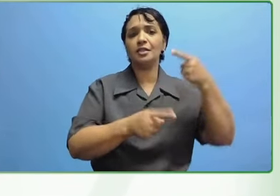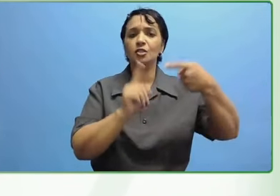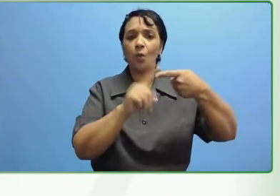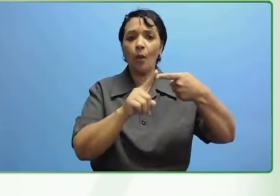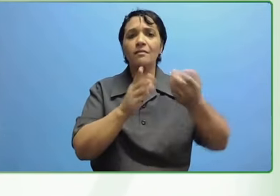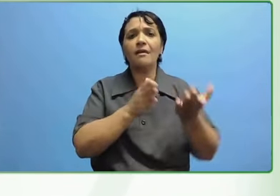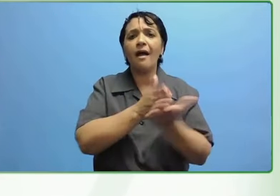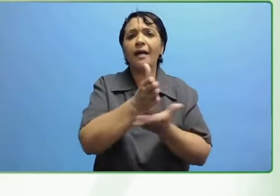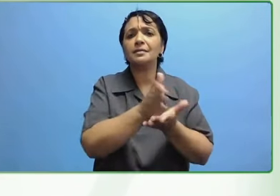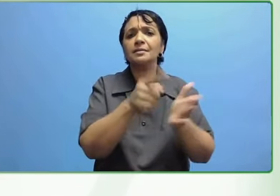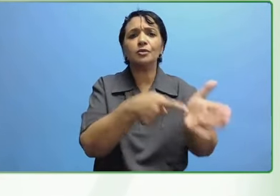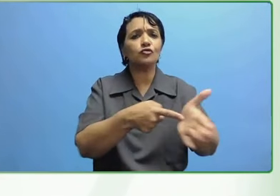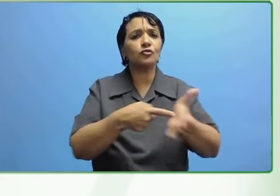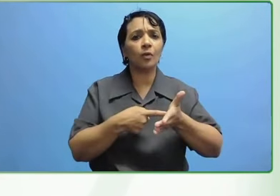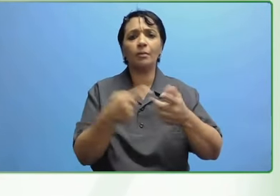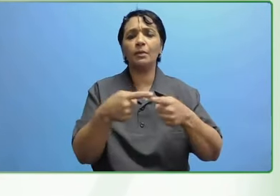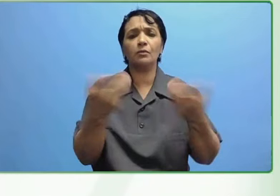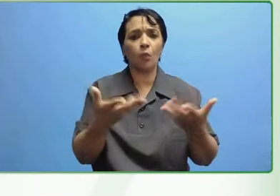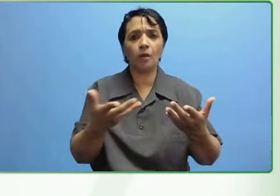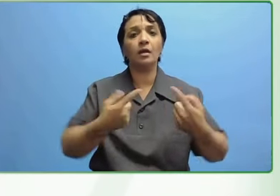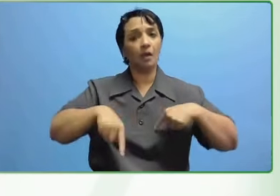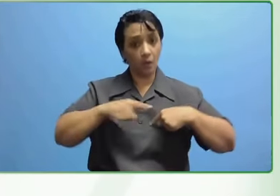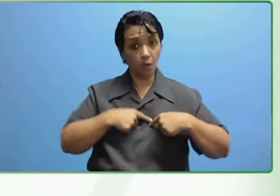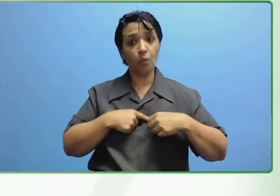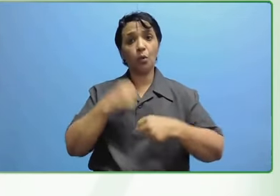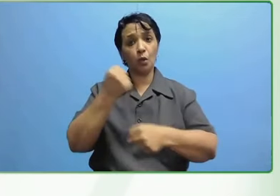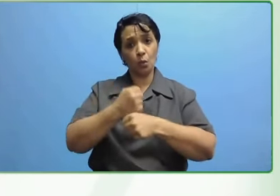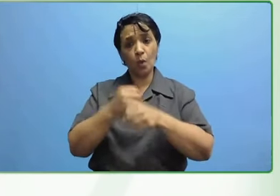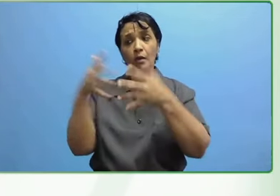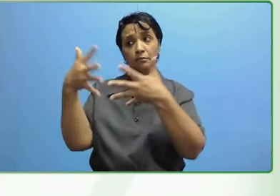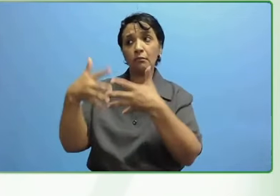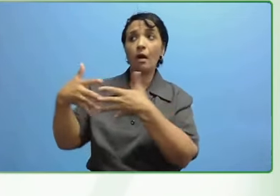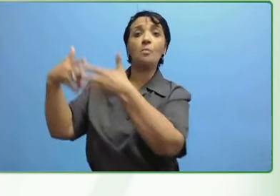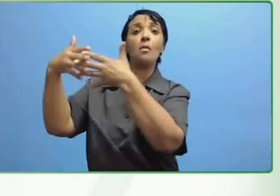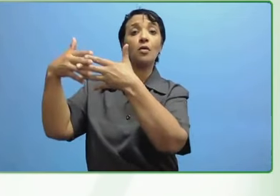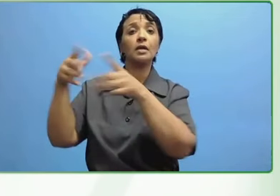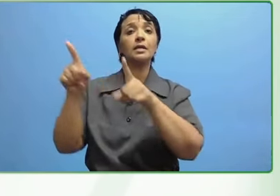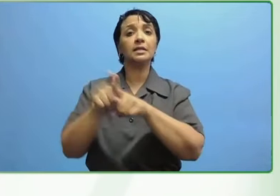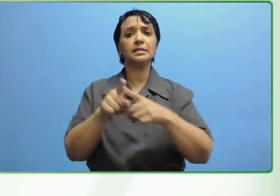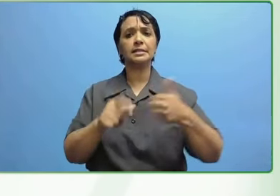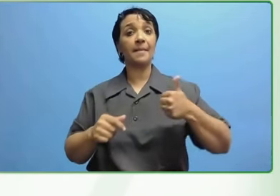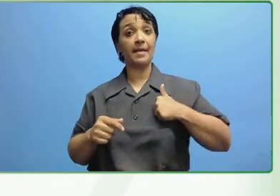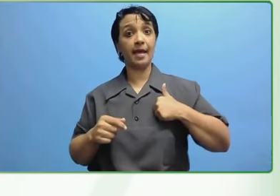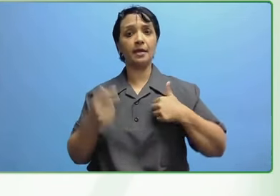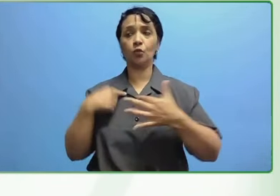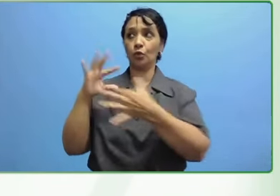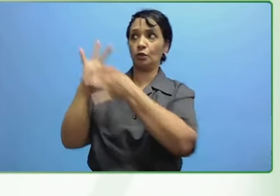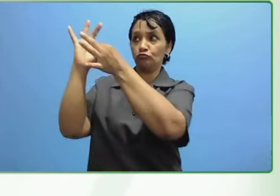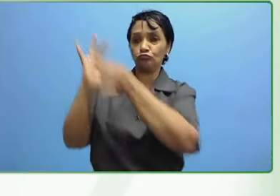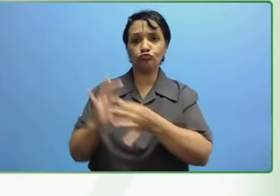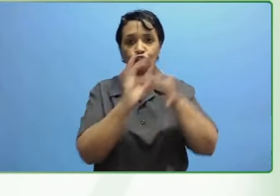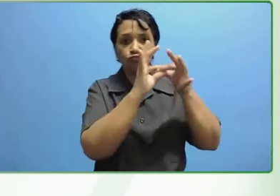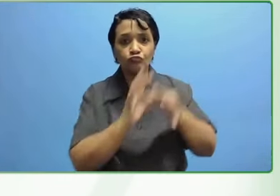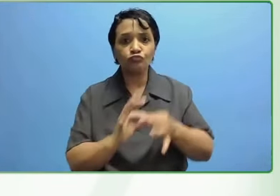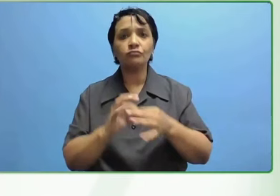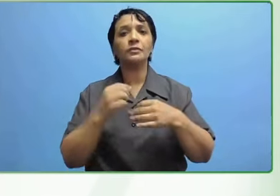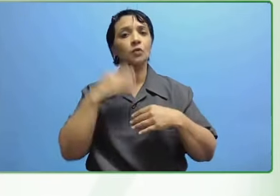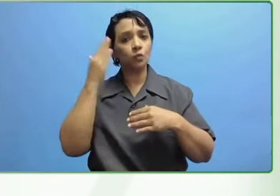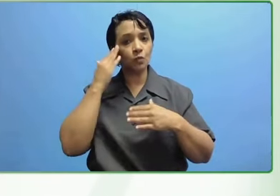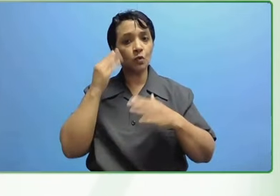very closely with other parts of the world, the US and also with Canada, in order to be sure that these requirements are